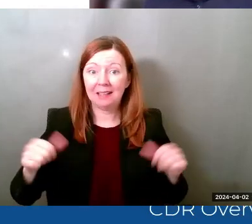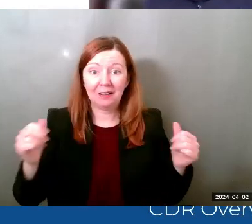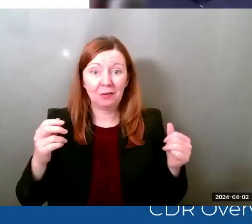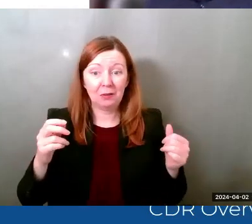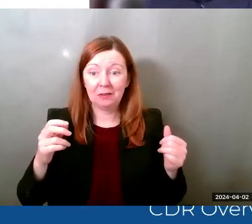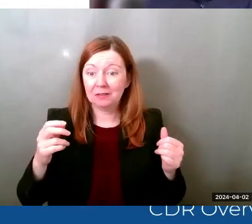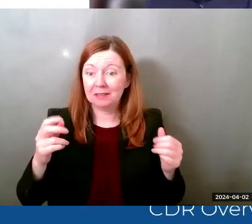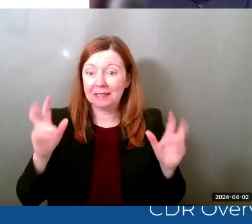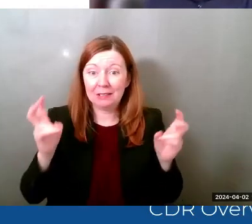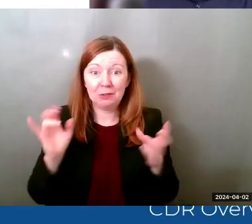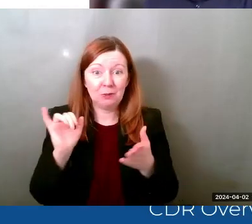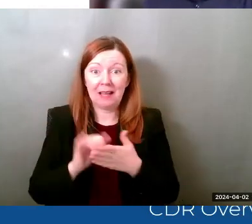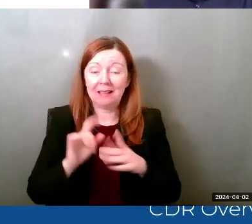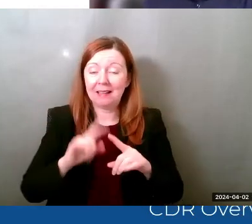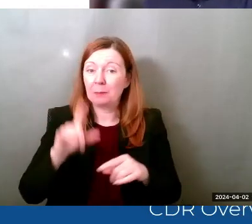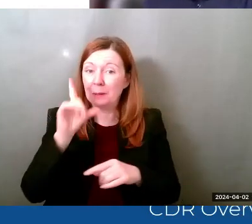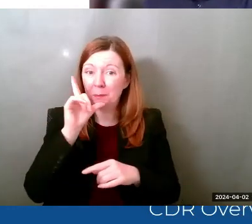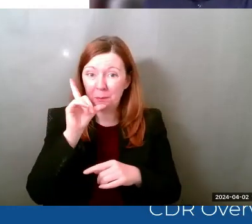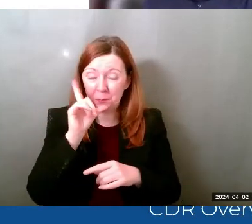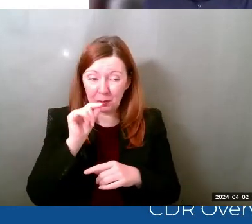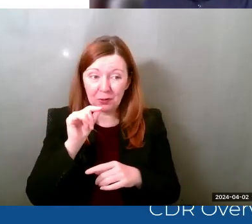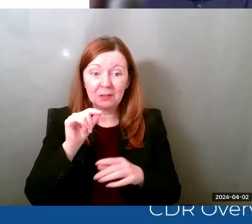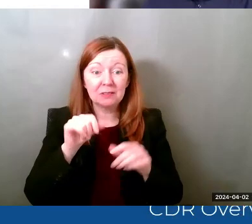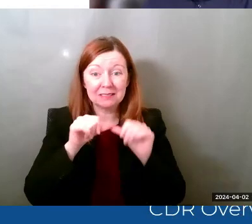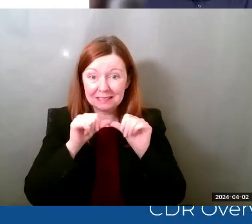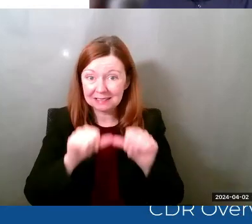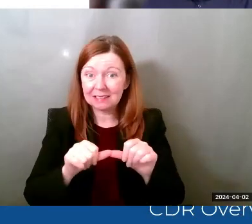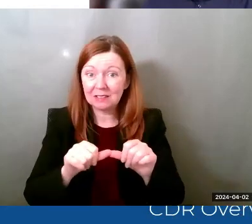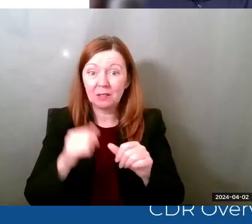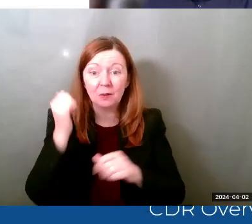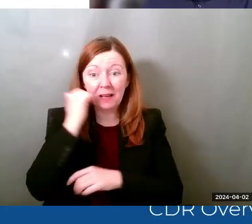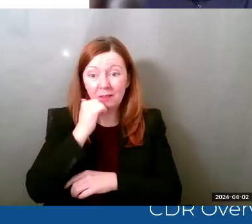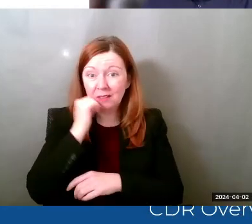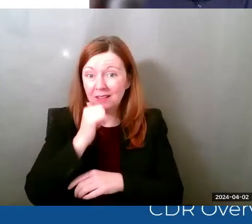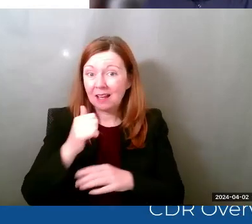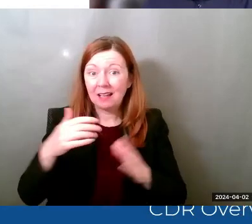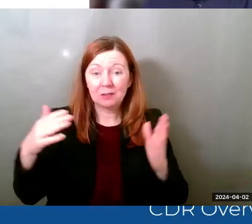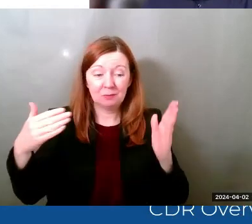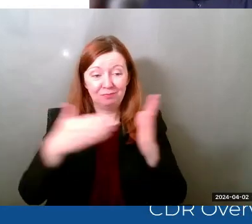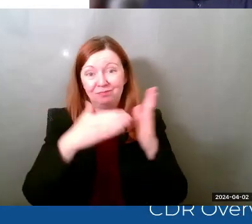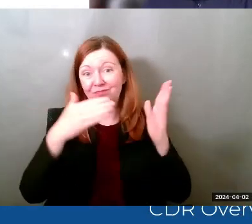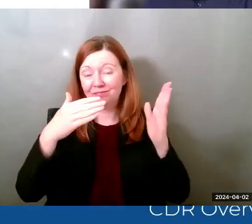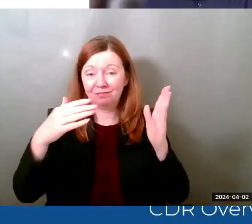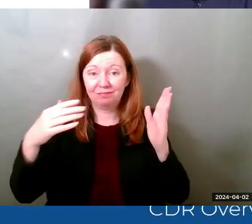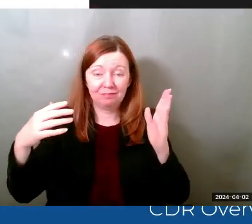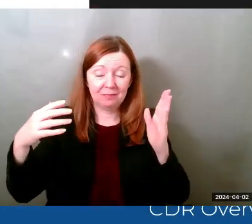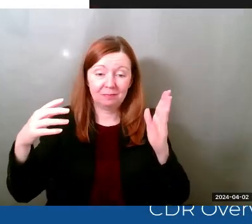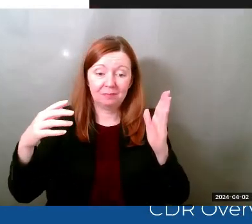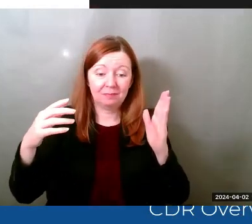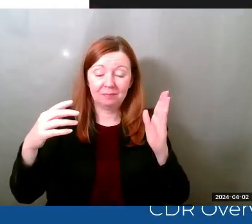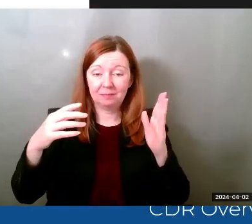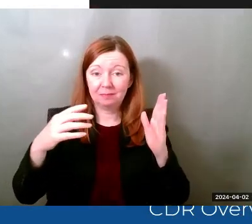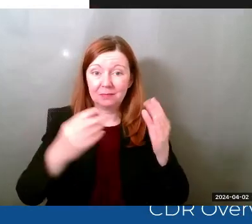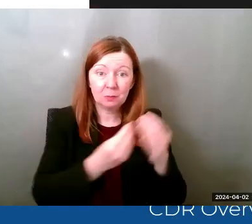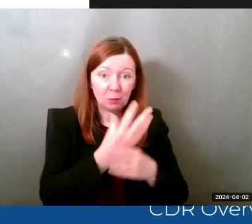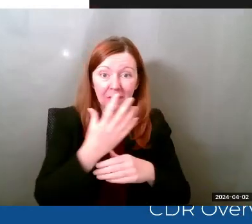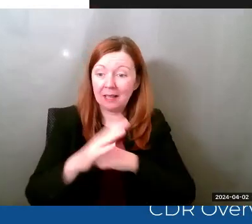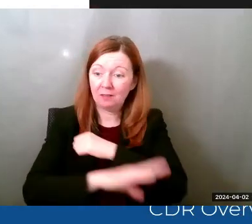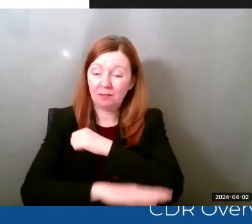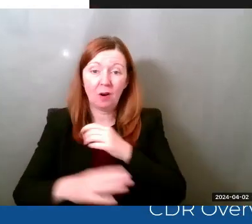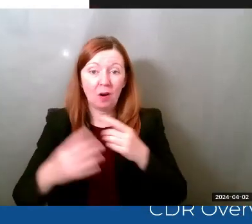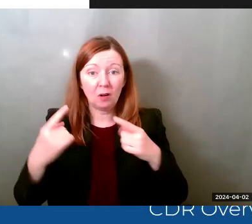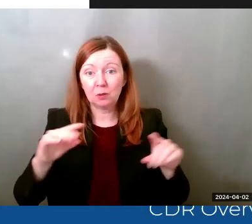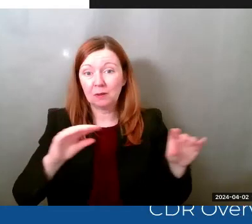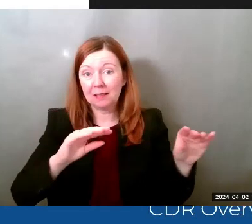but these bird kills do continue every day during migration, spring and fall. And